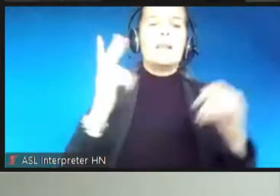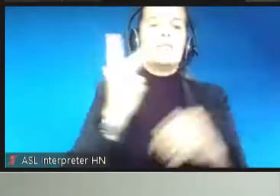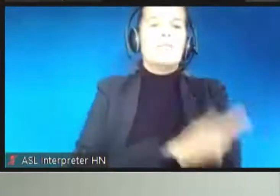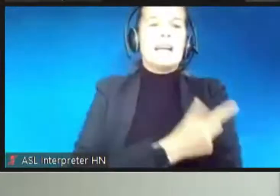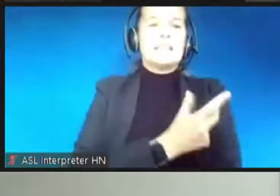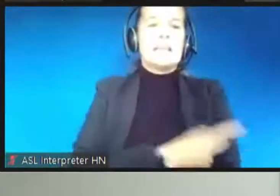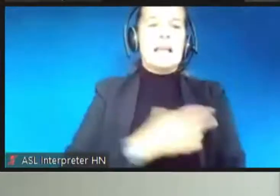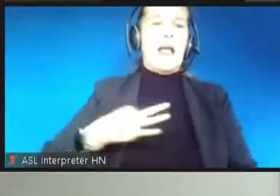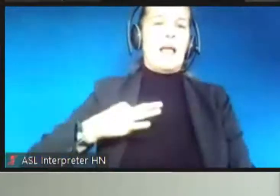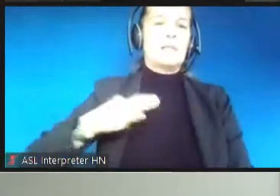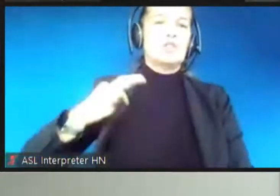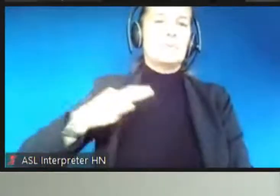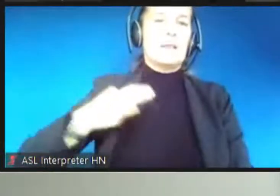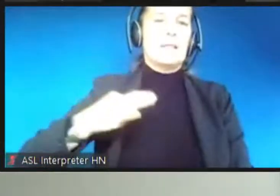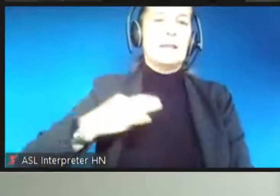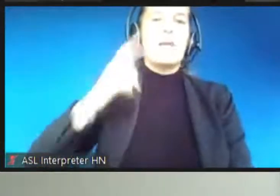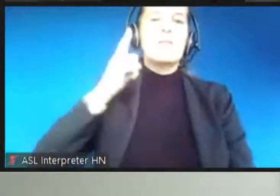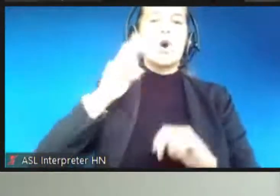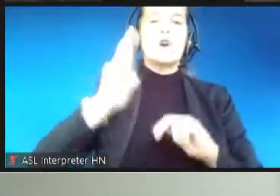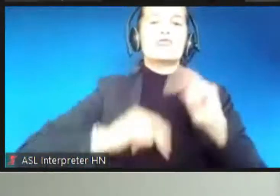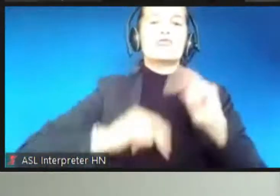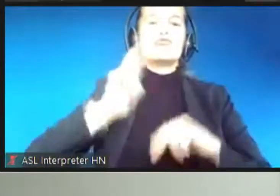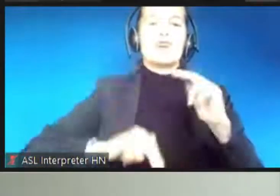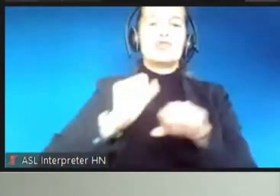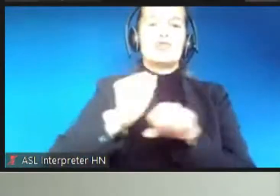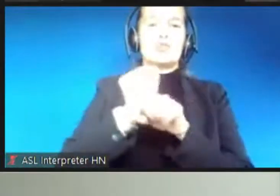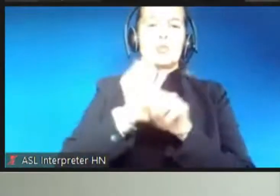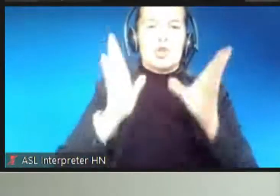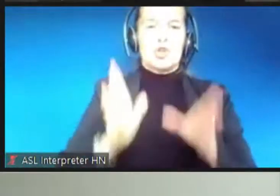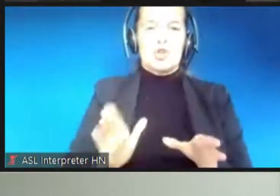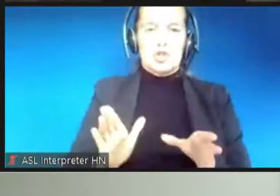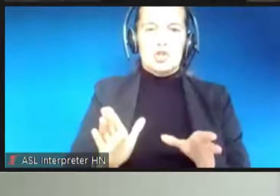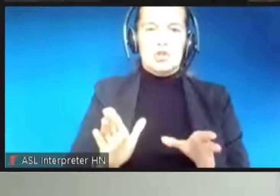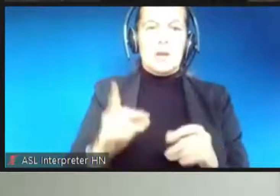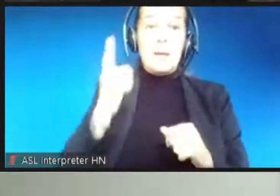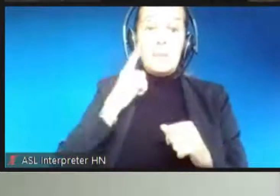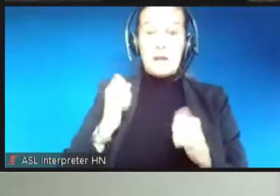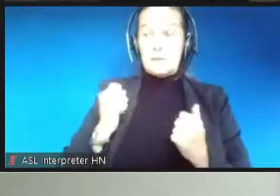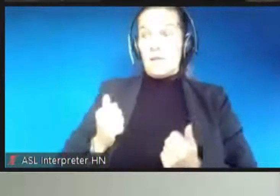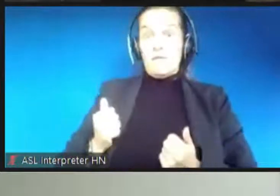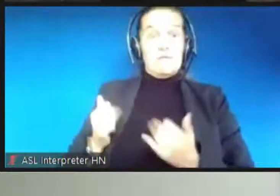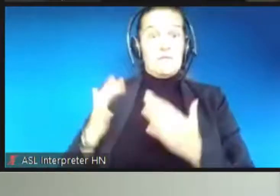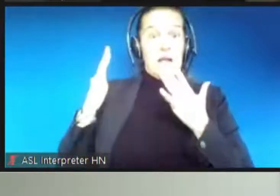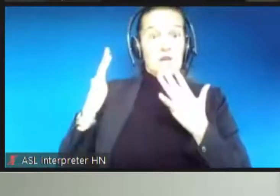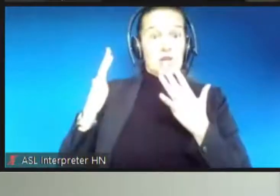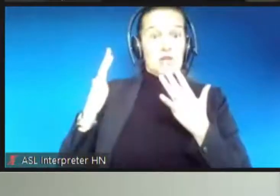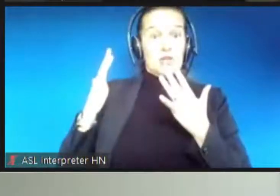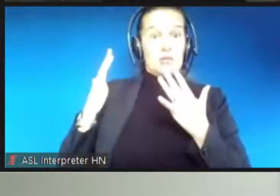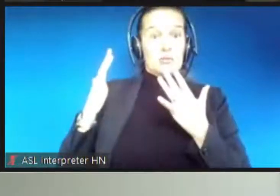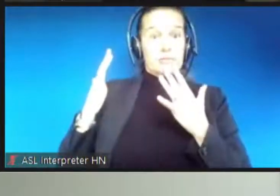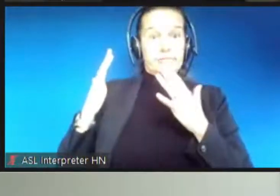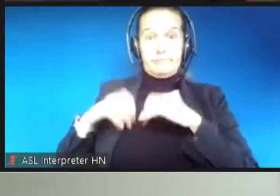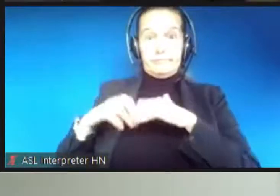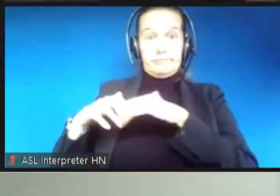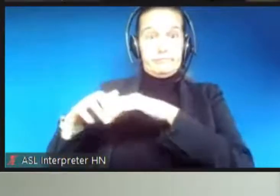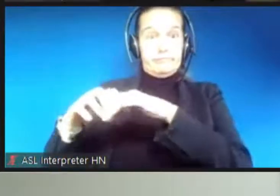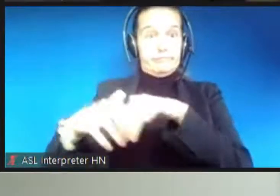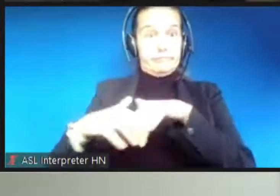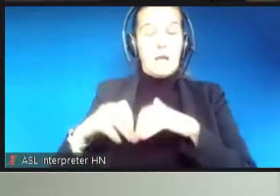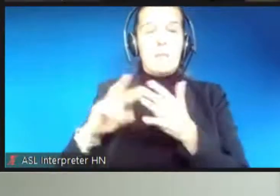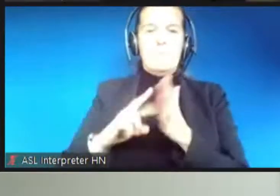eligibility to construction workers in Mendocino County, because the fires we have suffered have made construction an